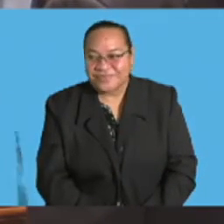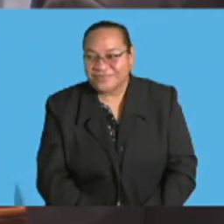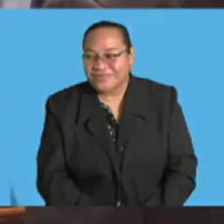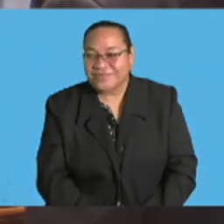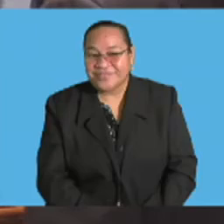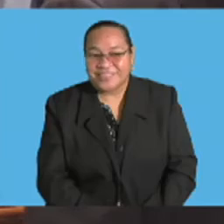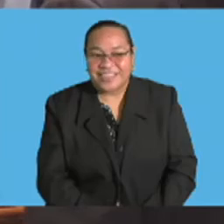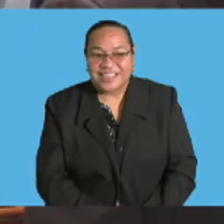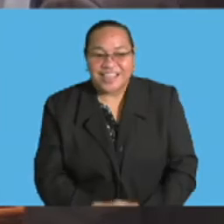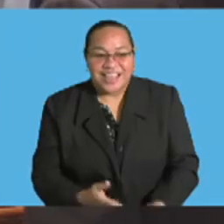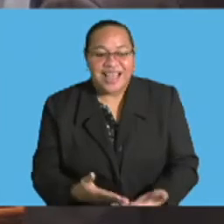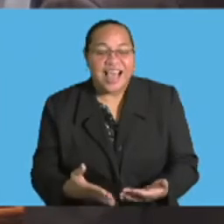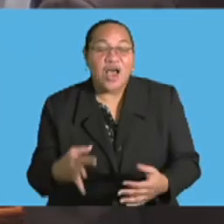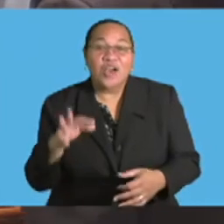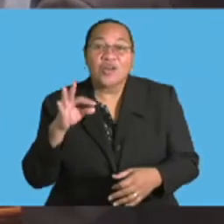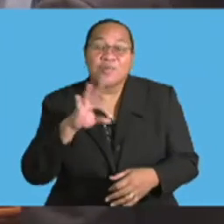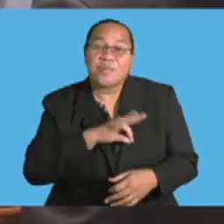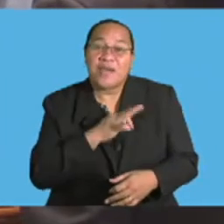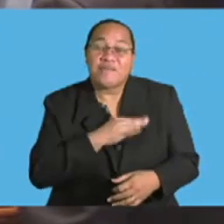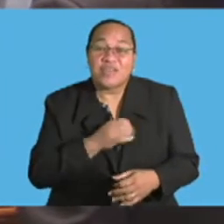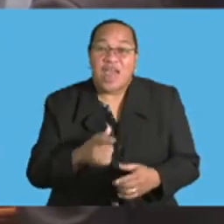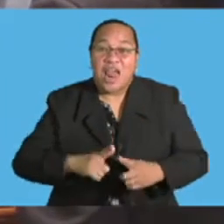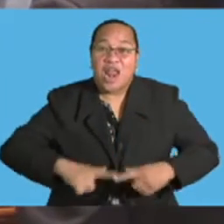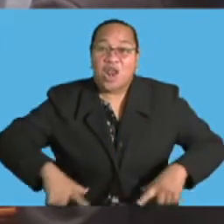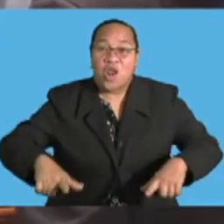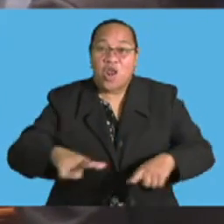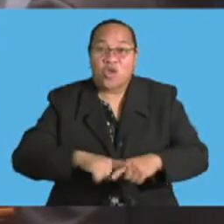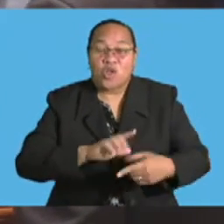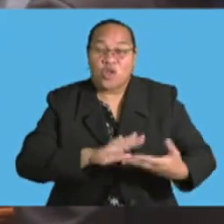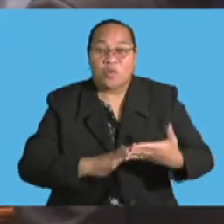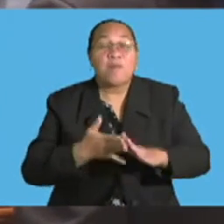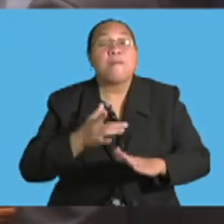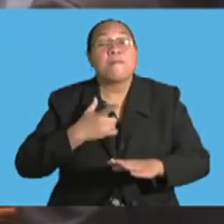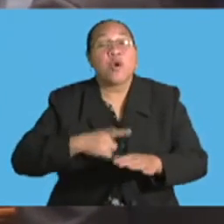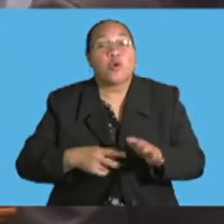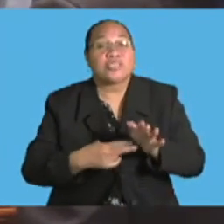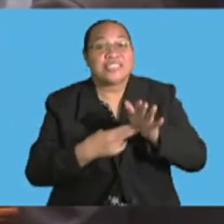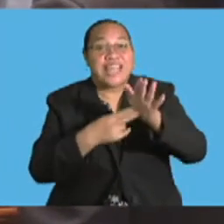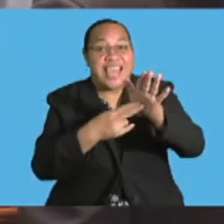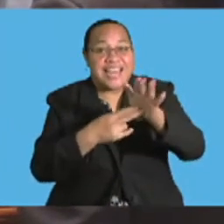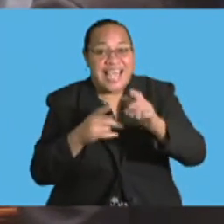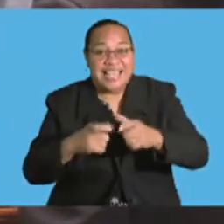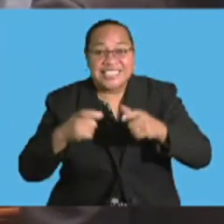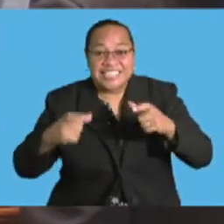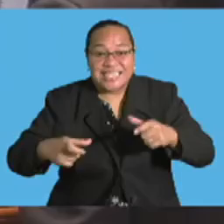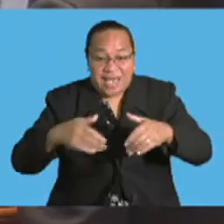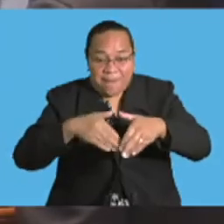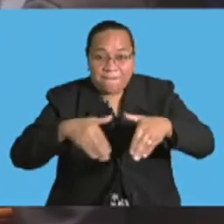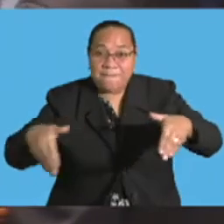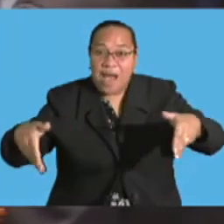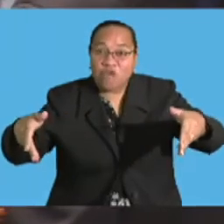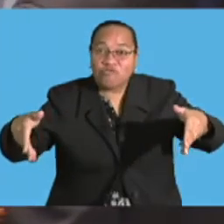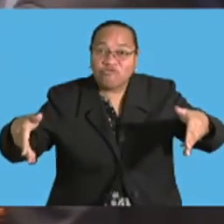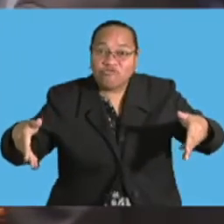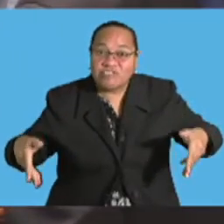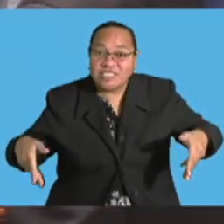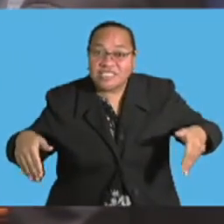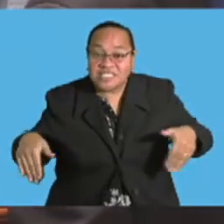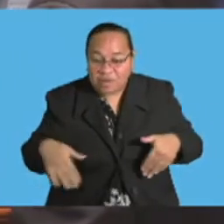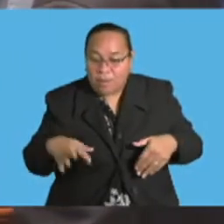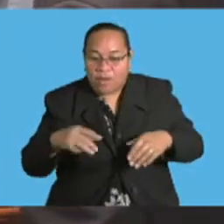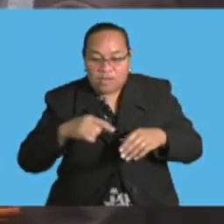the local communities, because the Nandi city boundary, I think, goes as far as